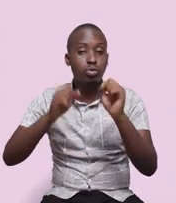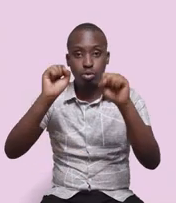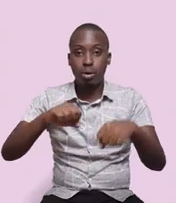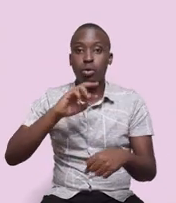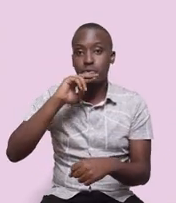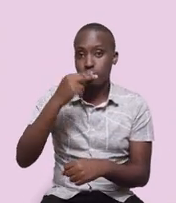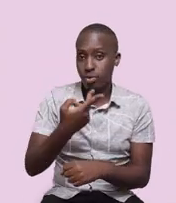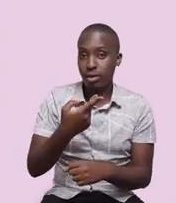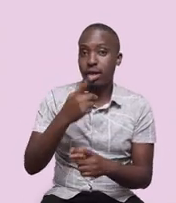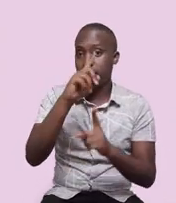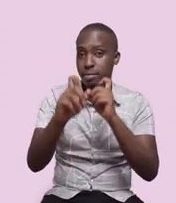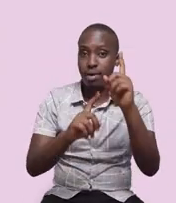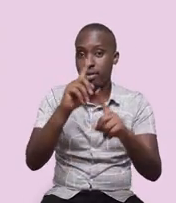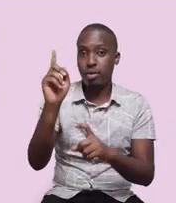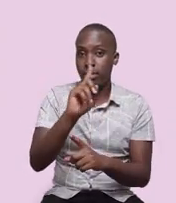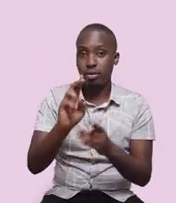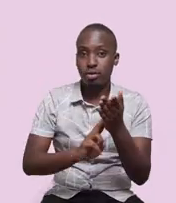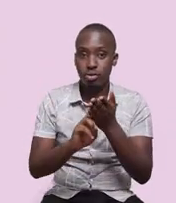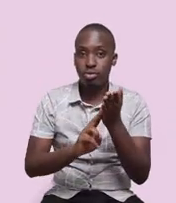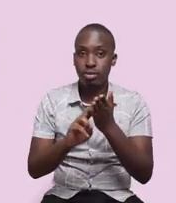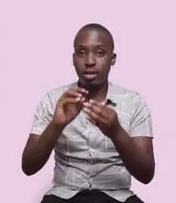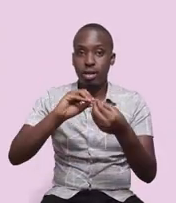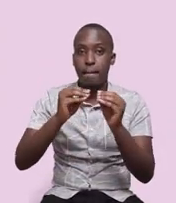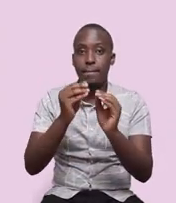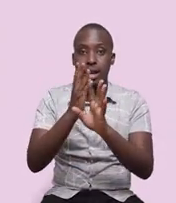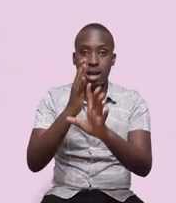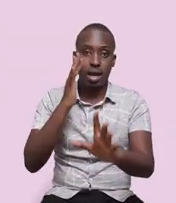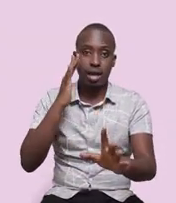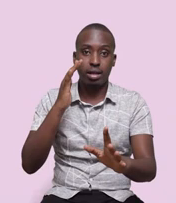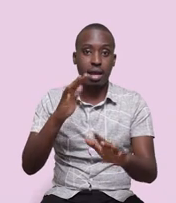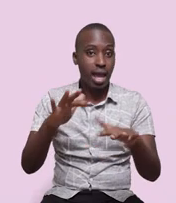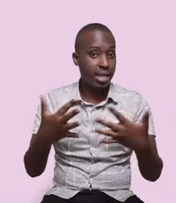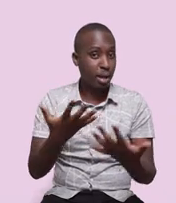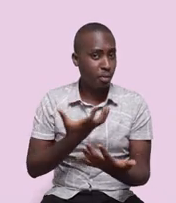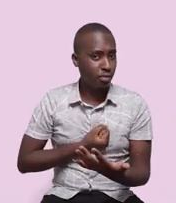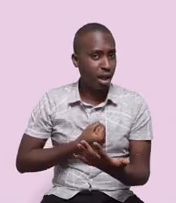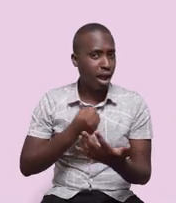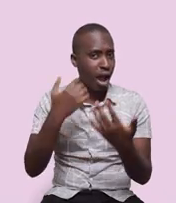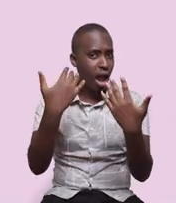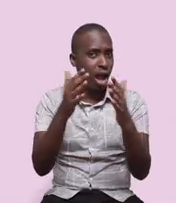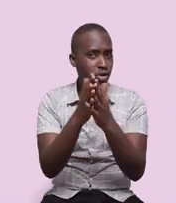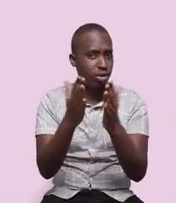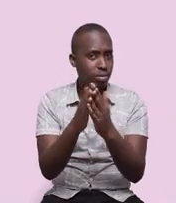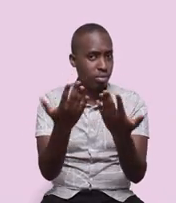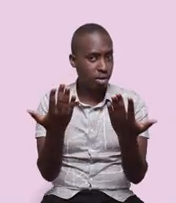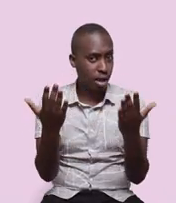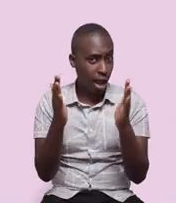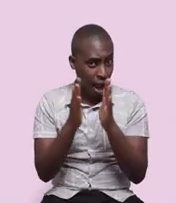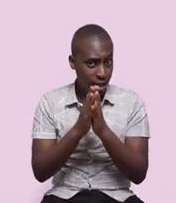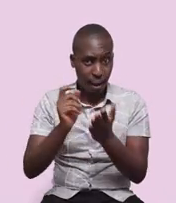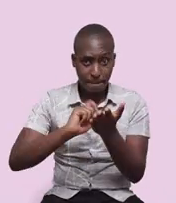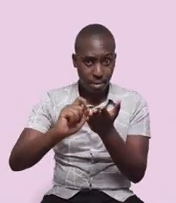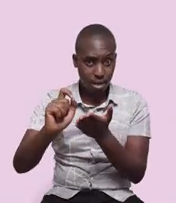to answer the questions without using number line. Do you have a notebook and